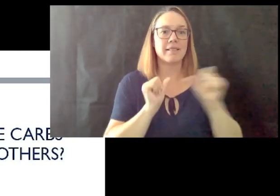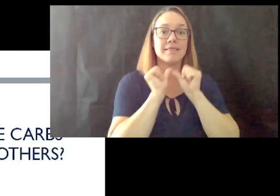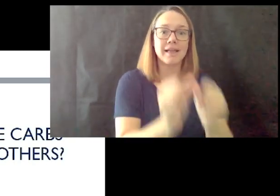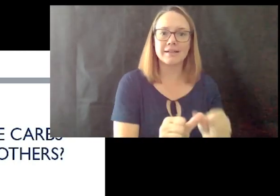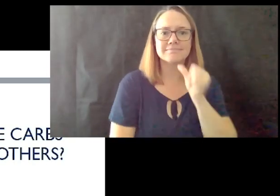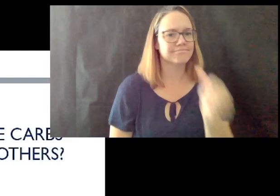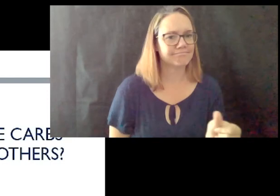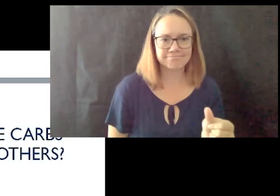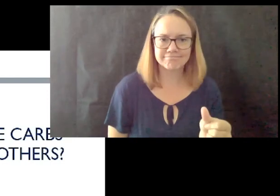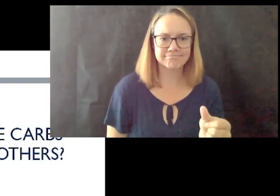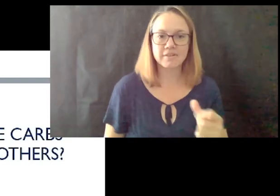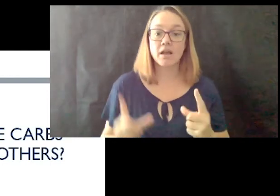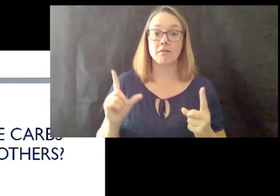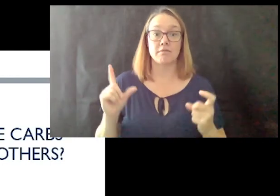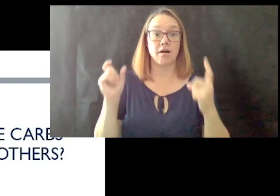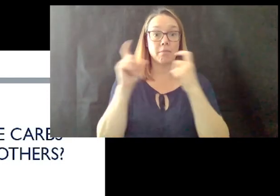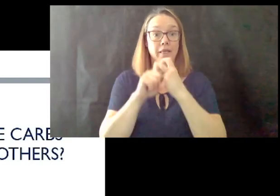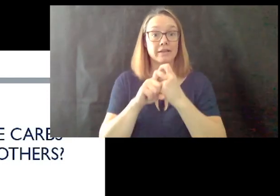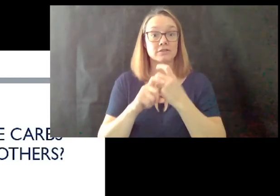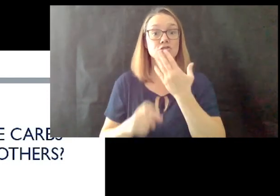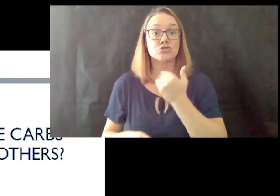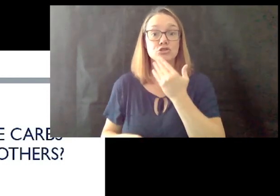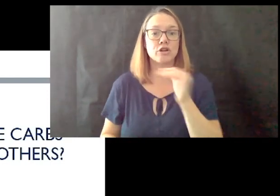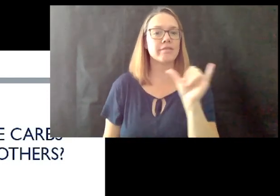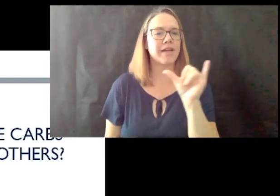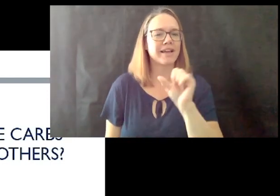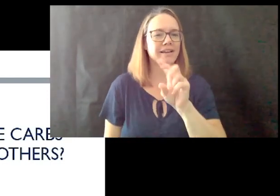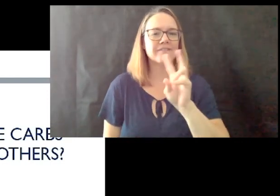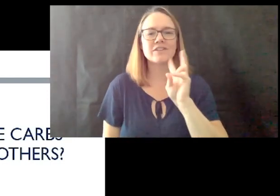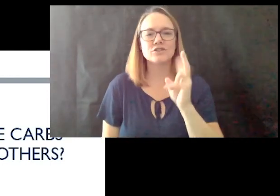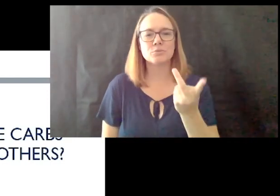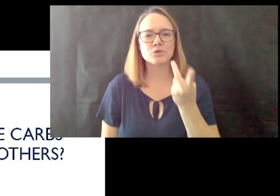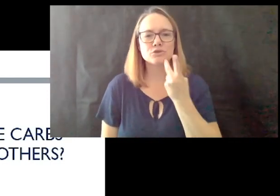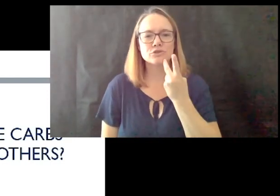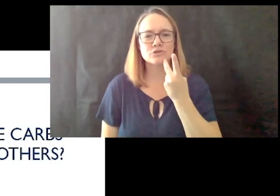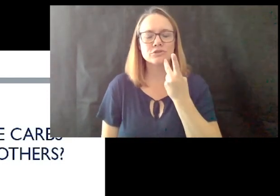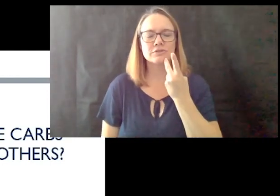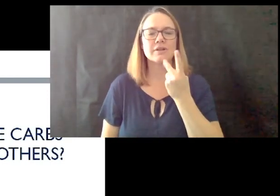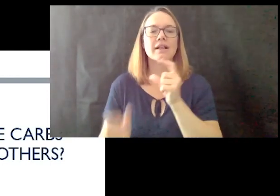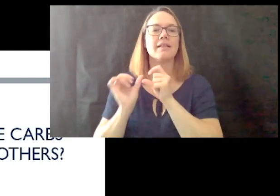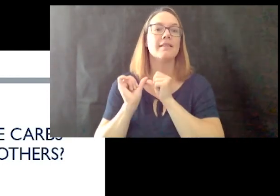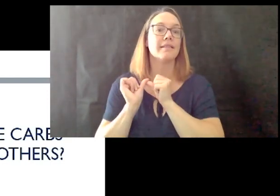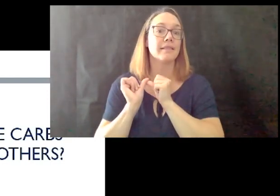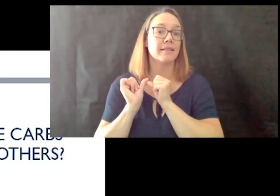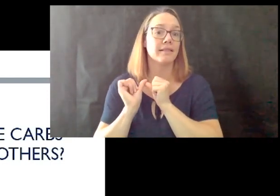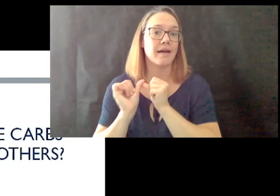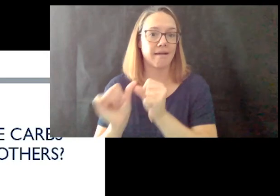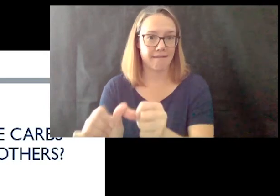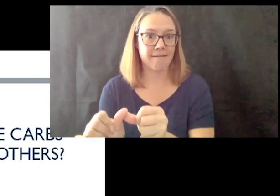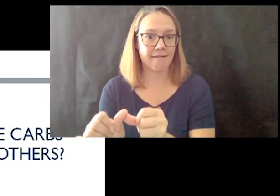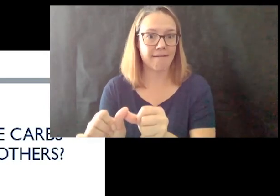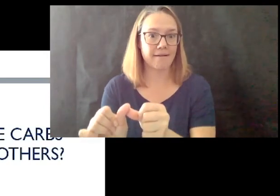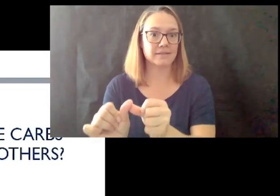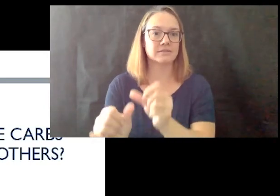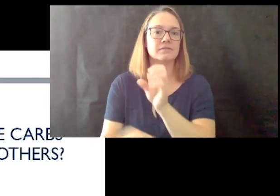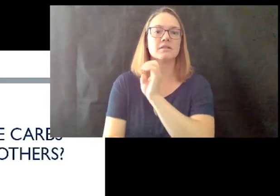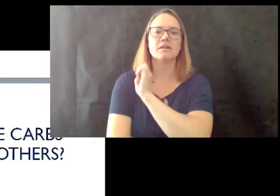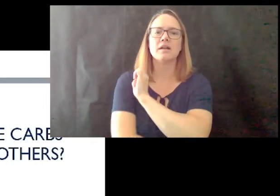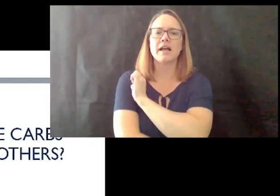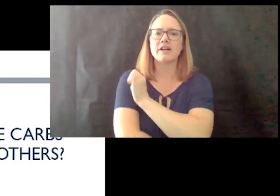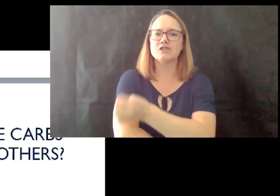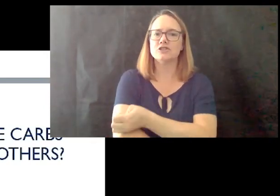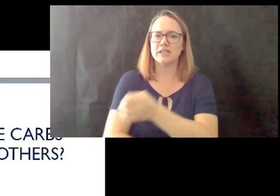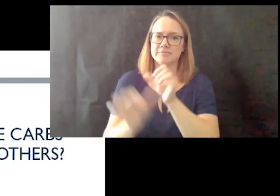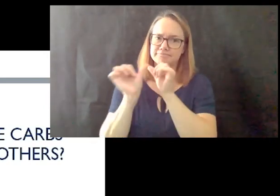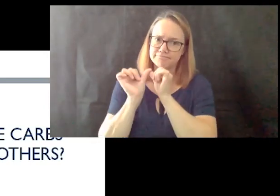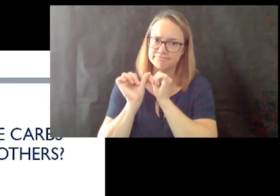day. When you compare that to complex sugars like starchy vegetables, for example, these longer lasting carbs fuel your